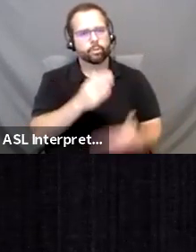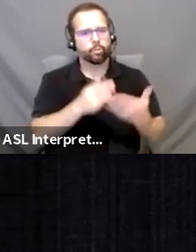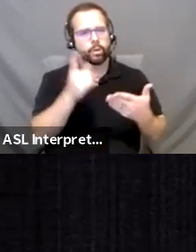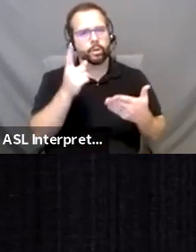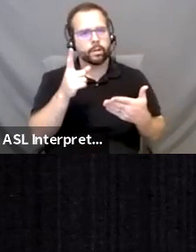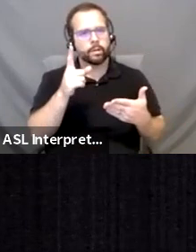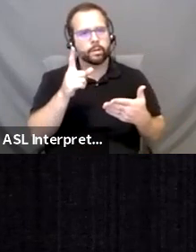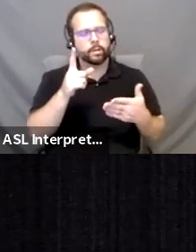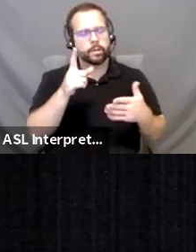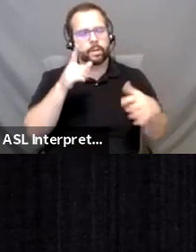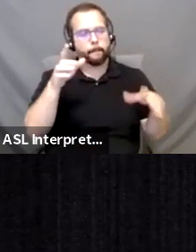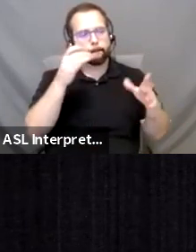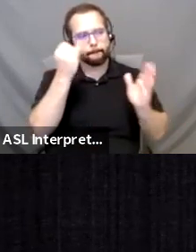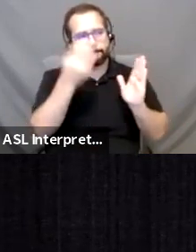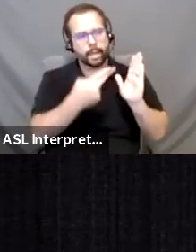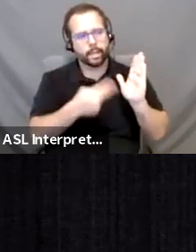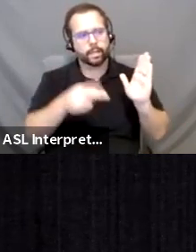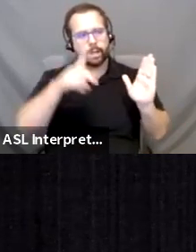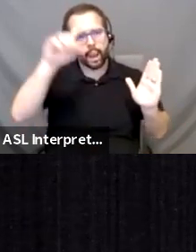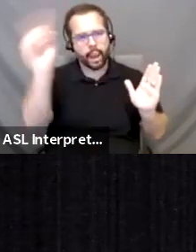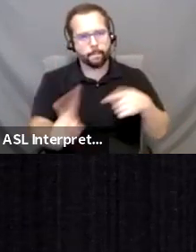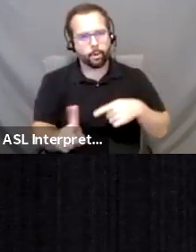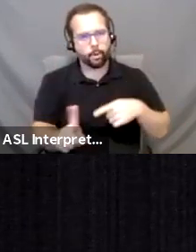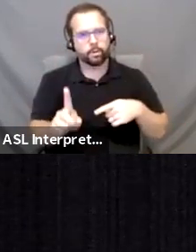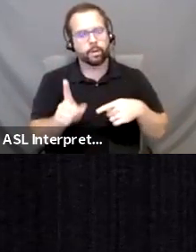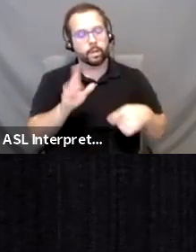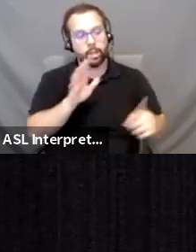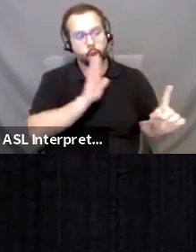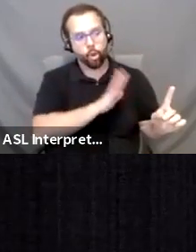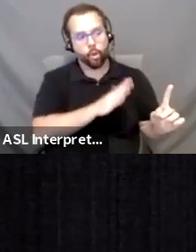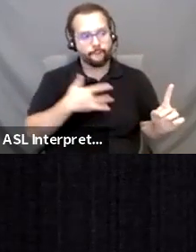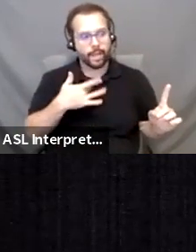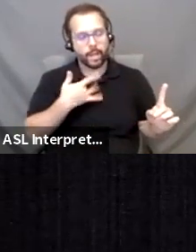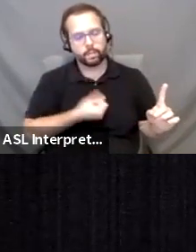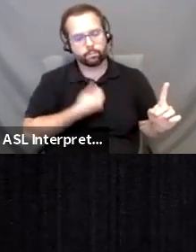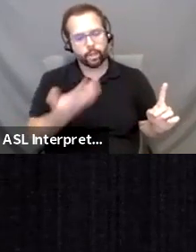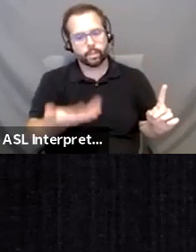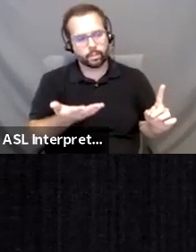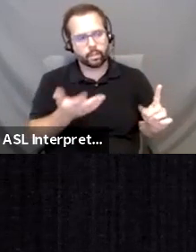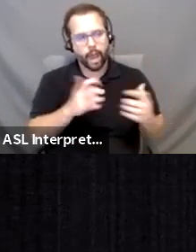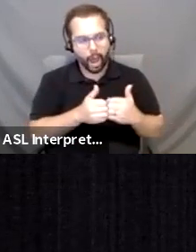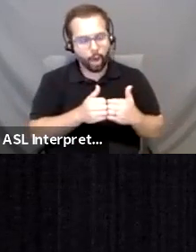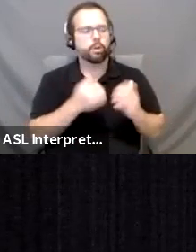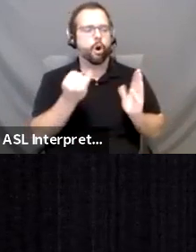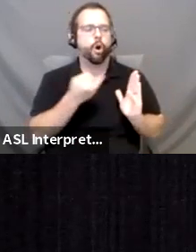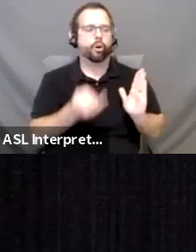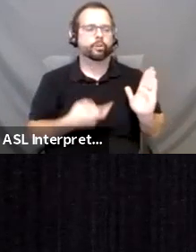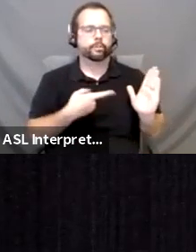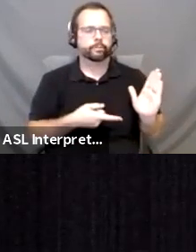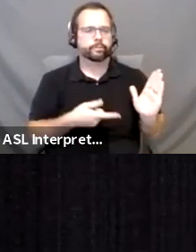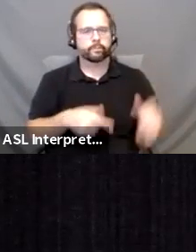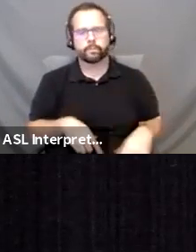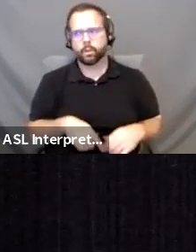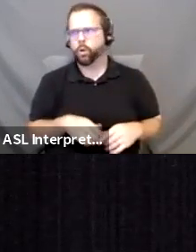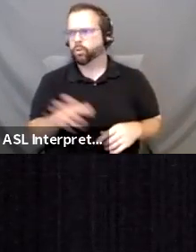able to express their feelings, but through art. We also do a music class that we just started up a month or so